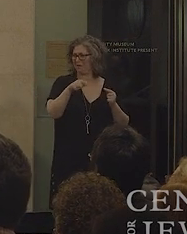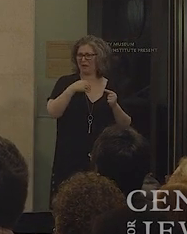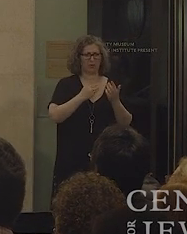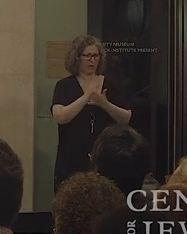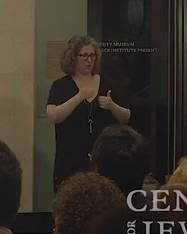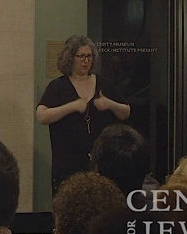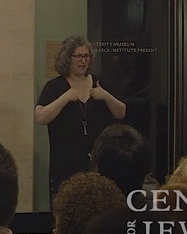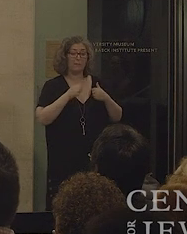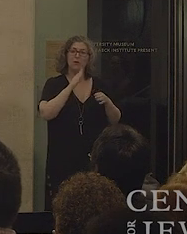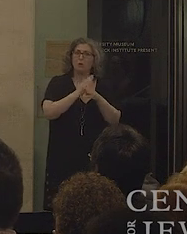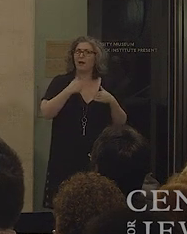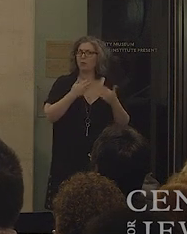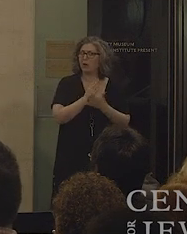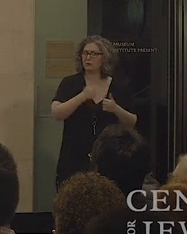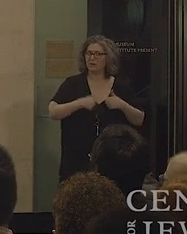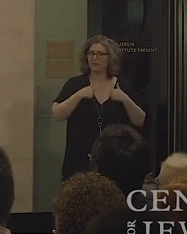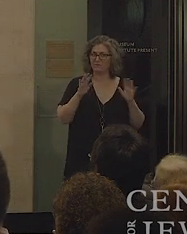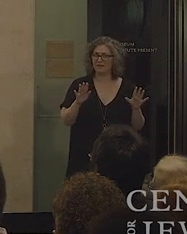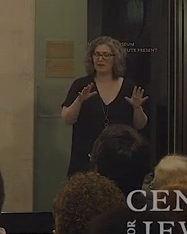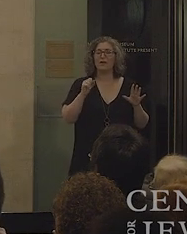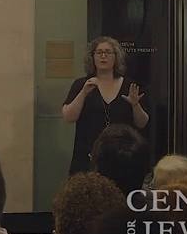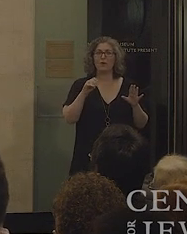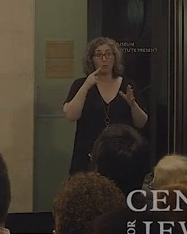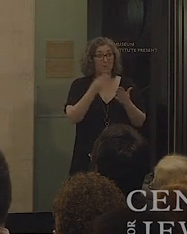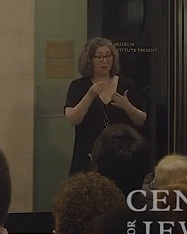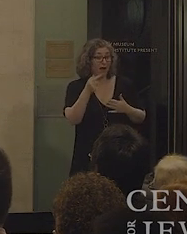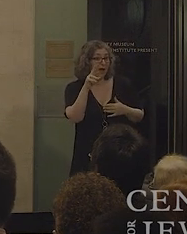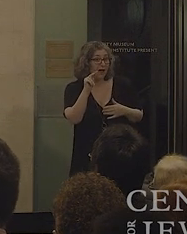daughter had a right to live. Okay, so if you want to buy a weapon,